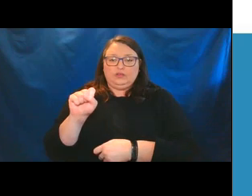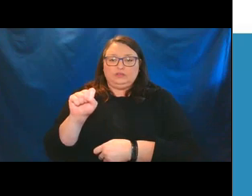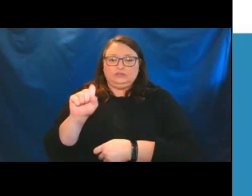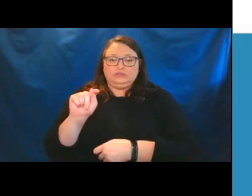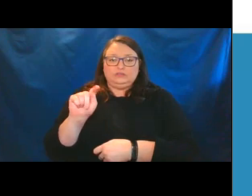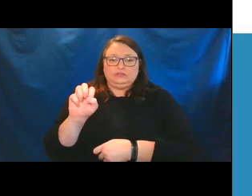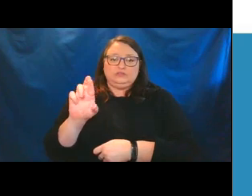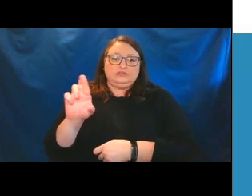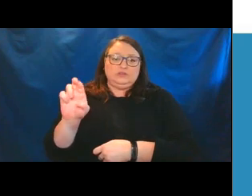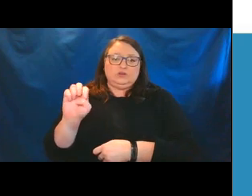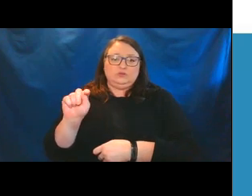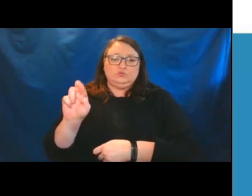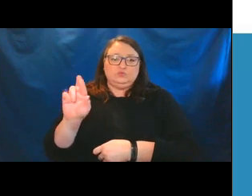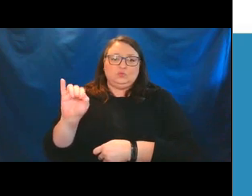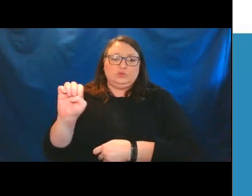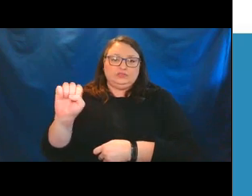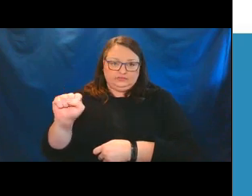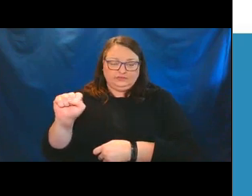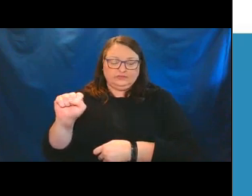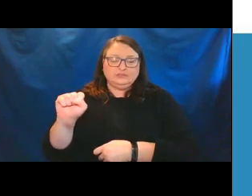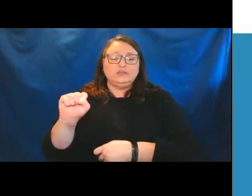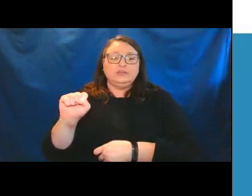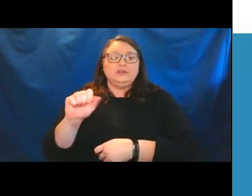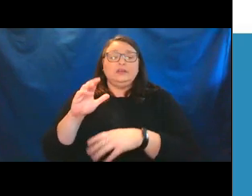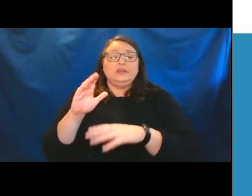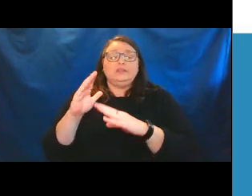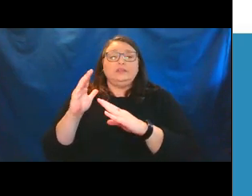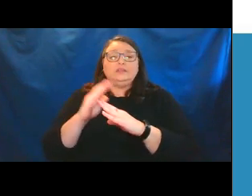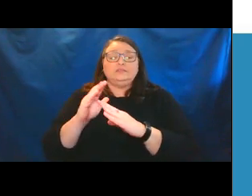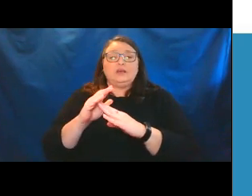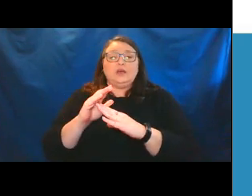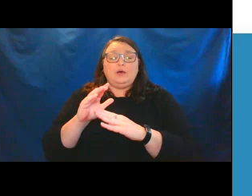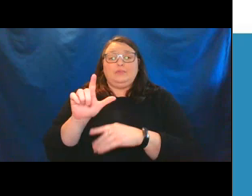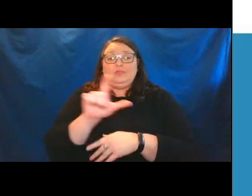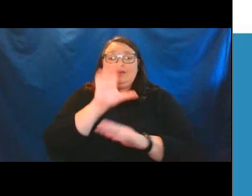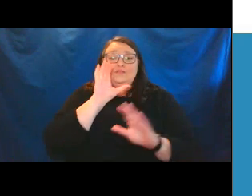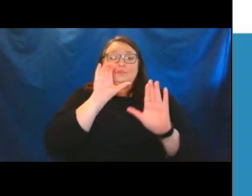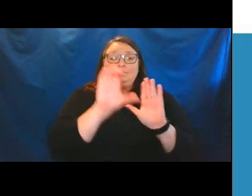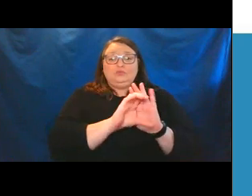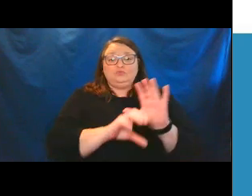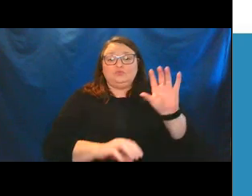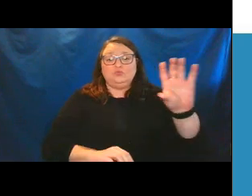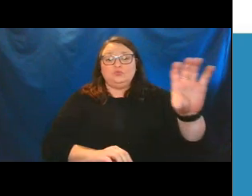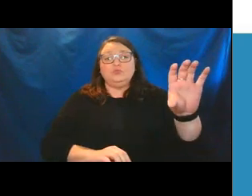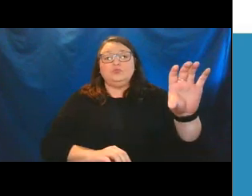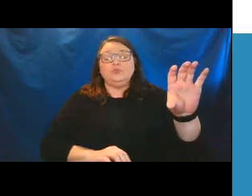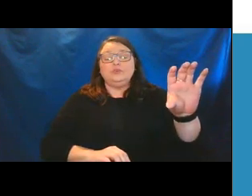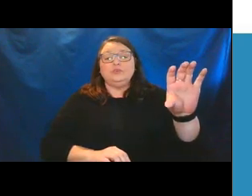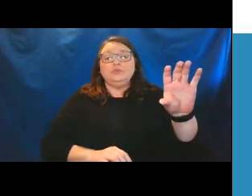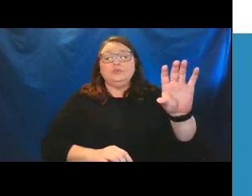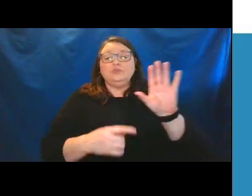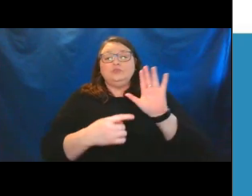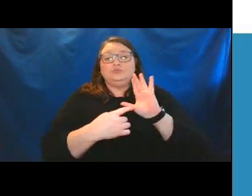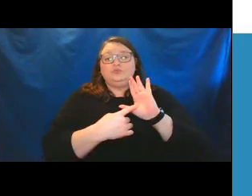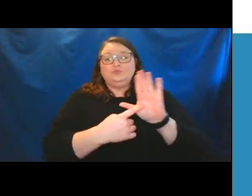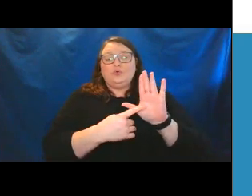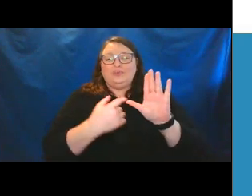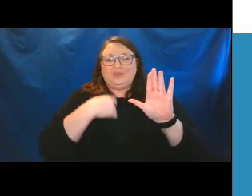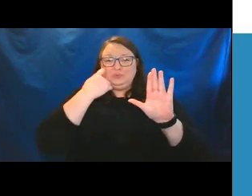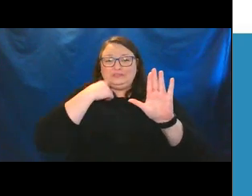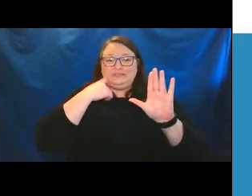Territories here in the Caribbean, and the top left picture is a picture I took recently from